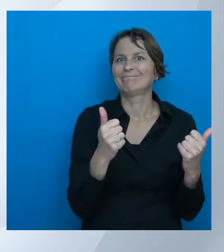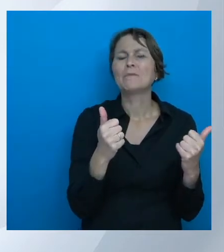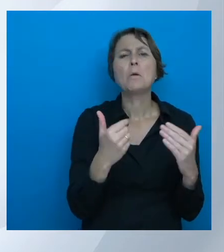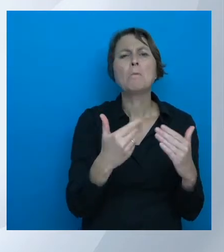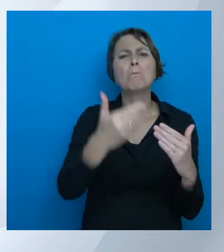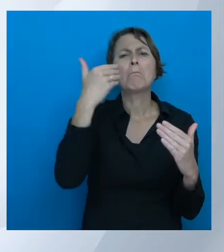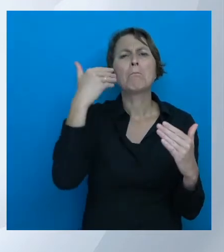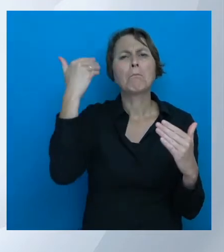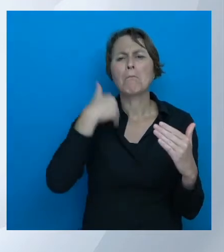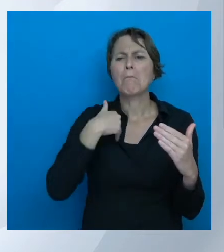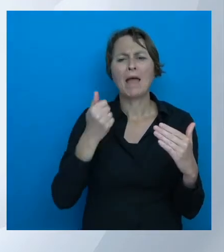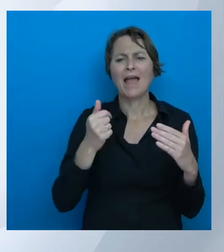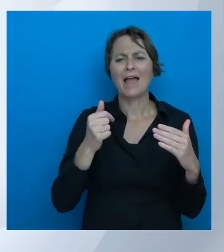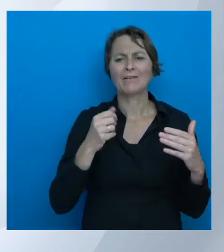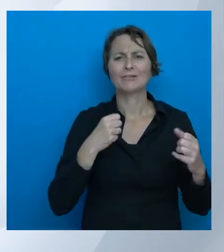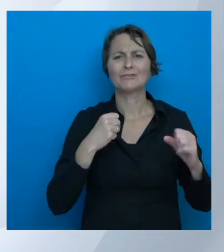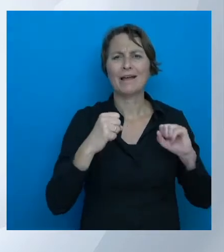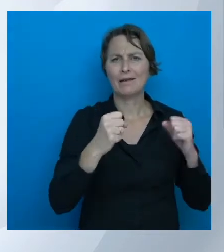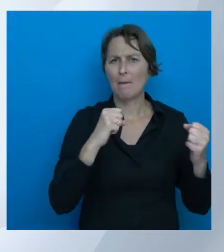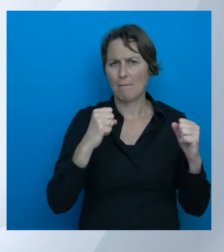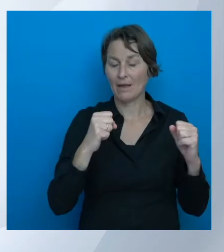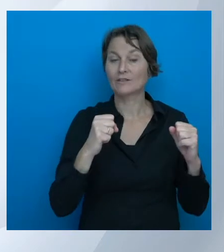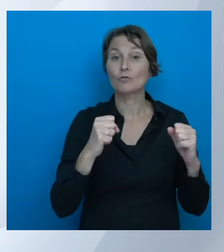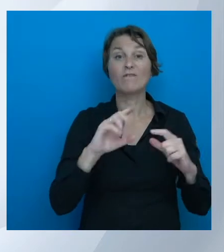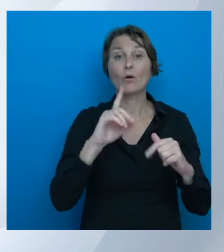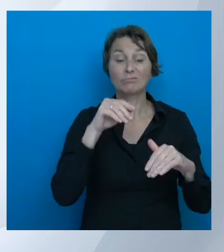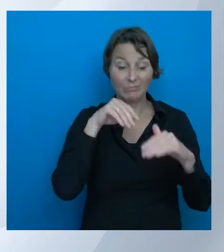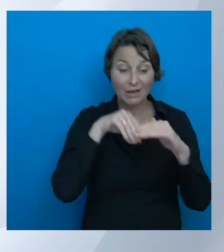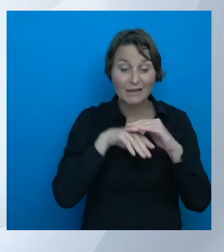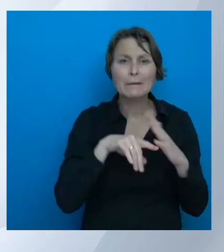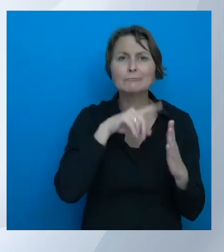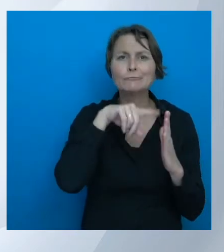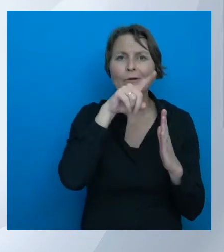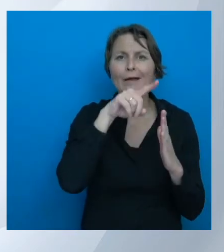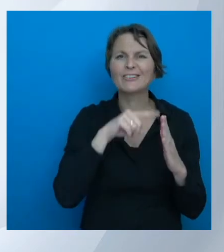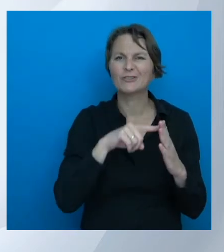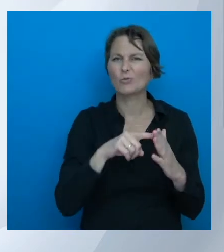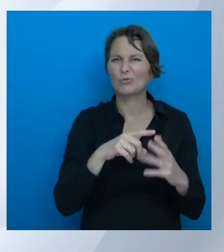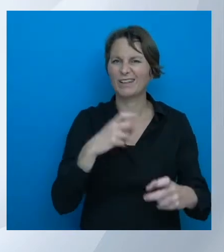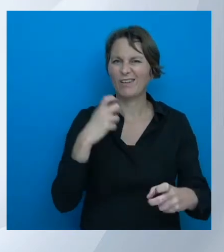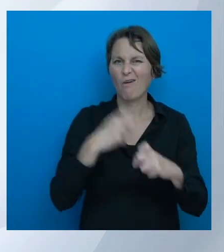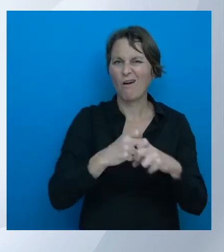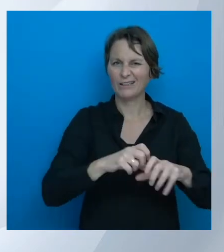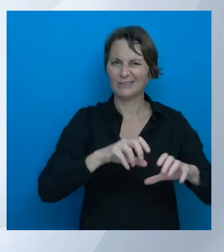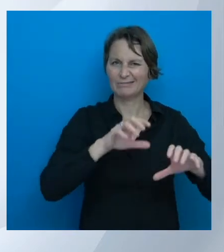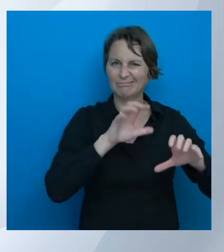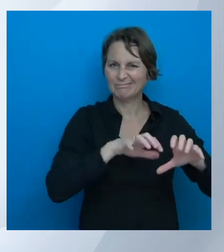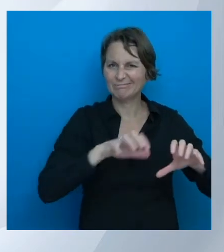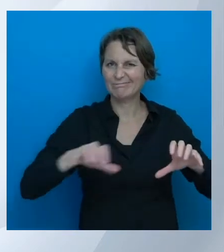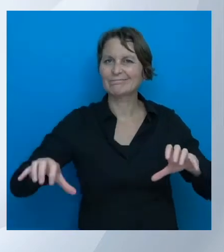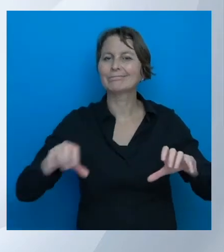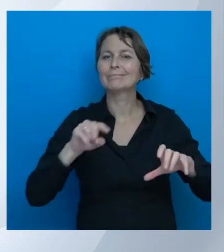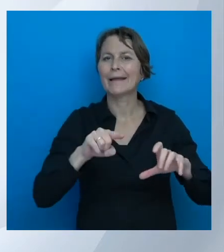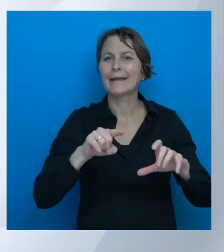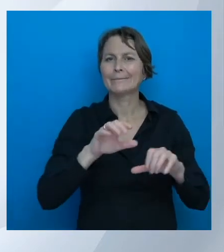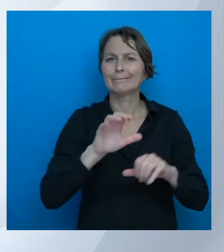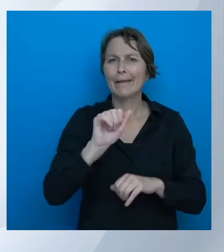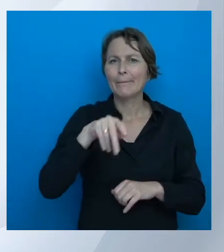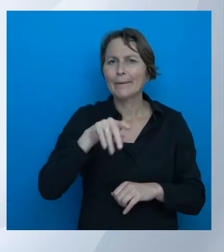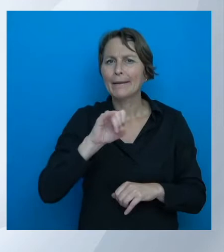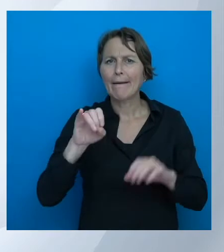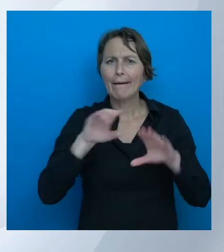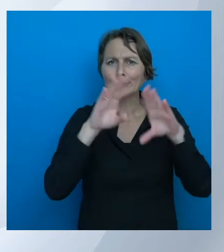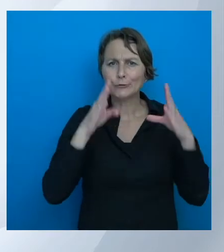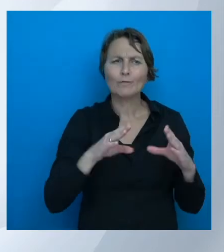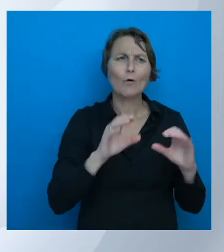admission control, and it was hard-coded in the API server, how that worked, what you could, what you couldn't.